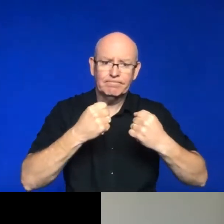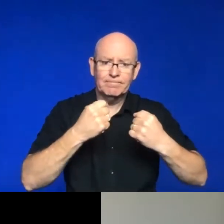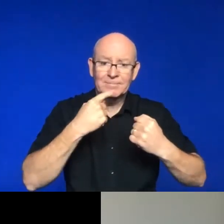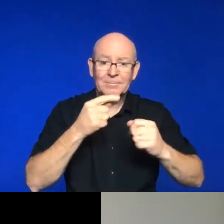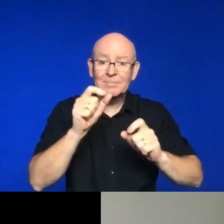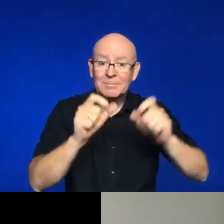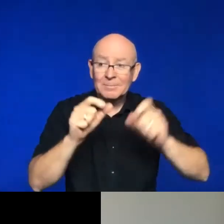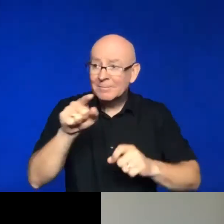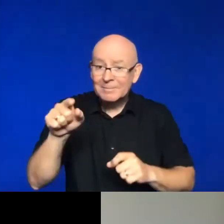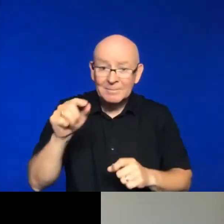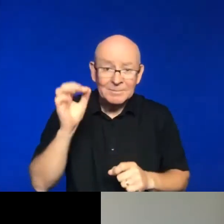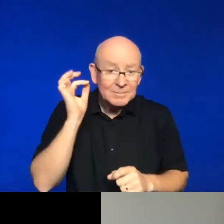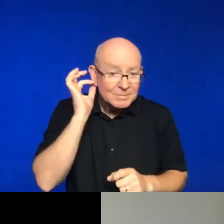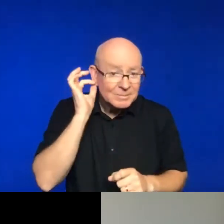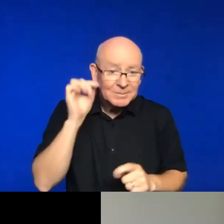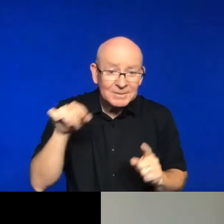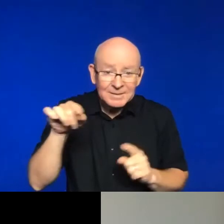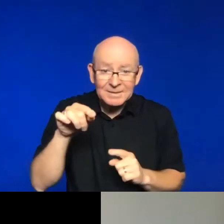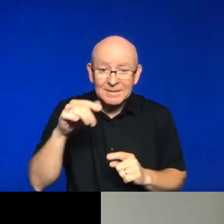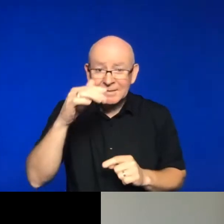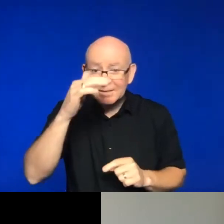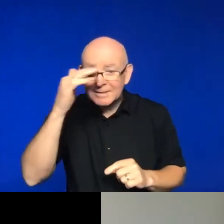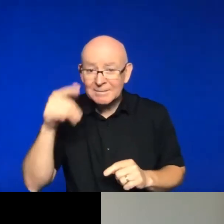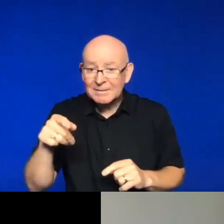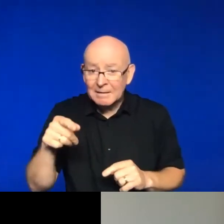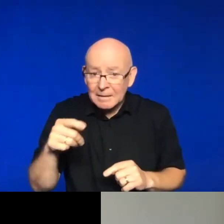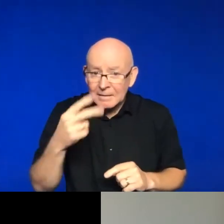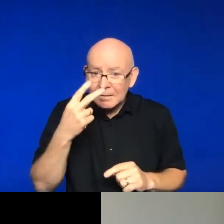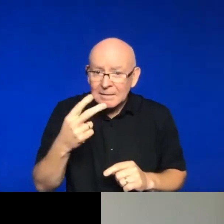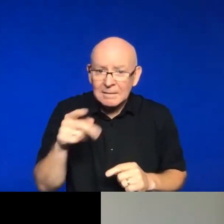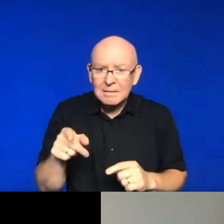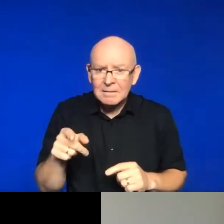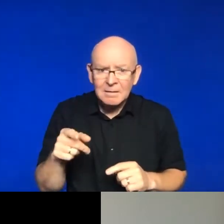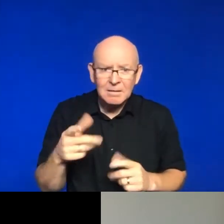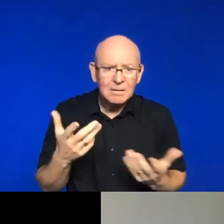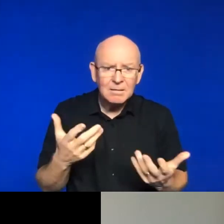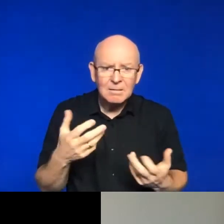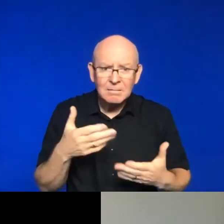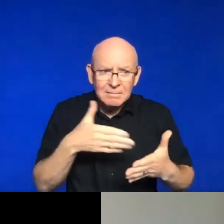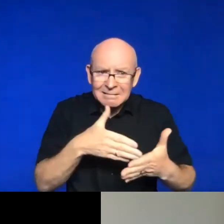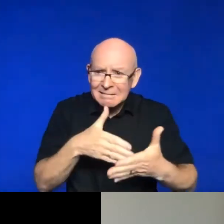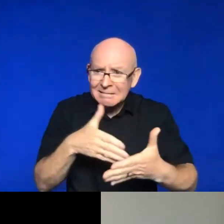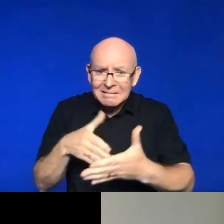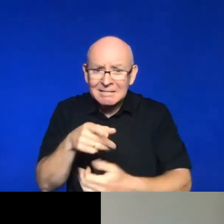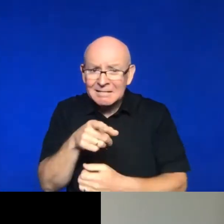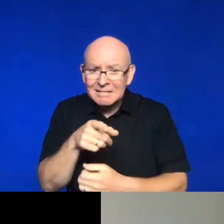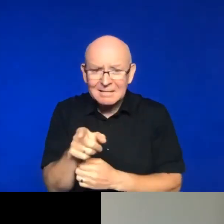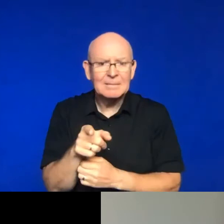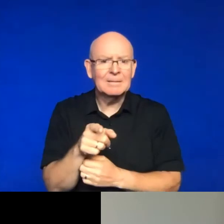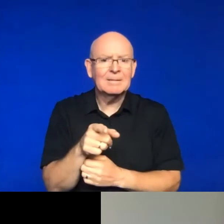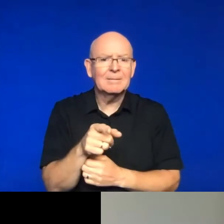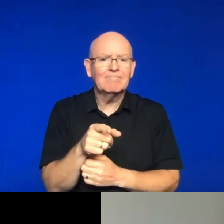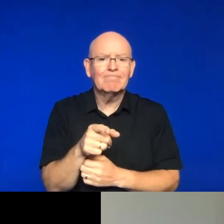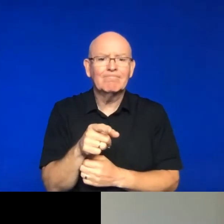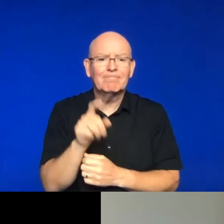still barriers, unfortunately, to access to sexual and reproductive health. And it is really a requirement and